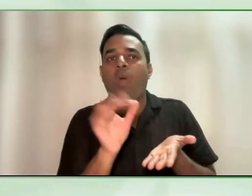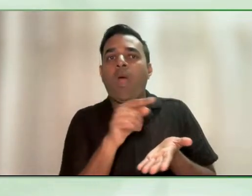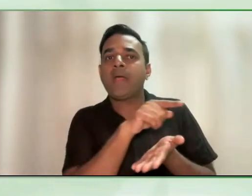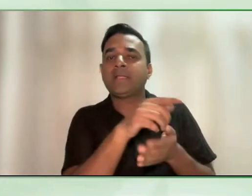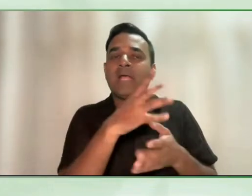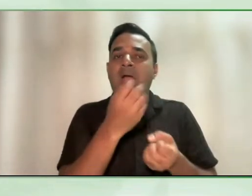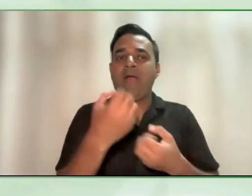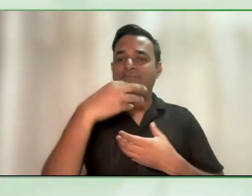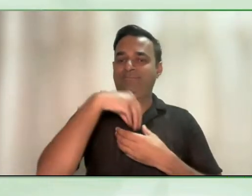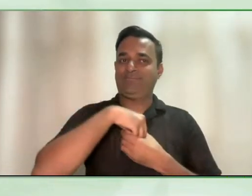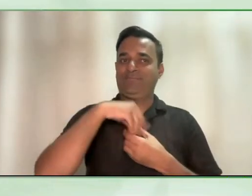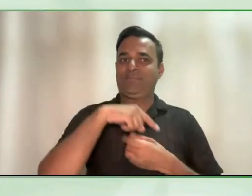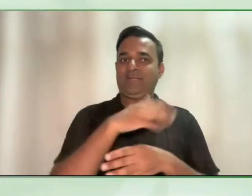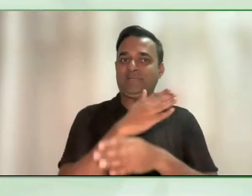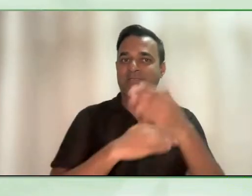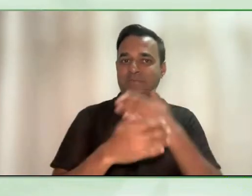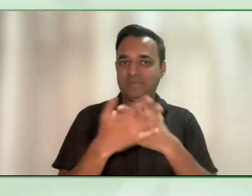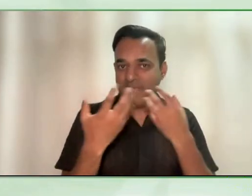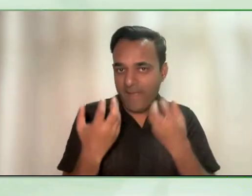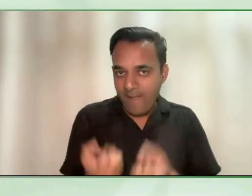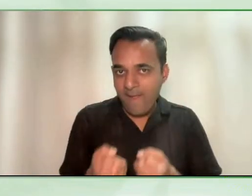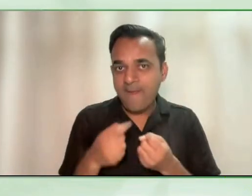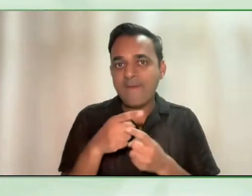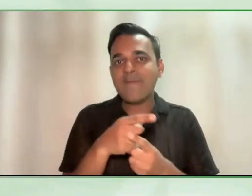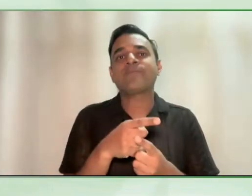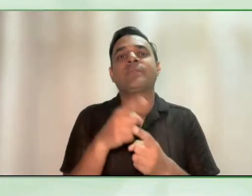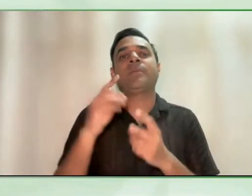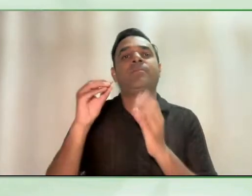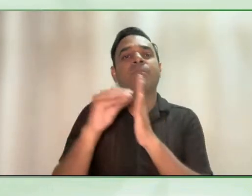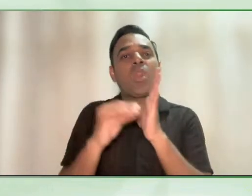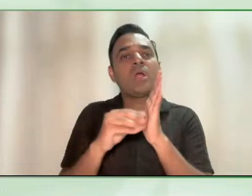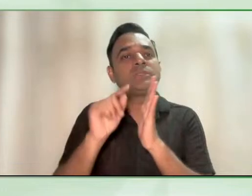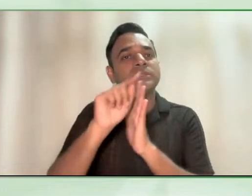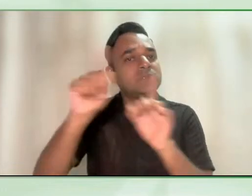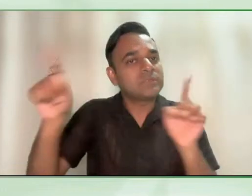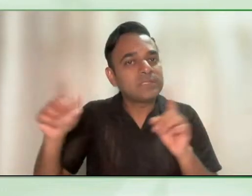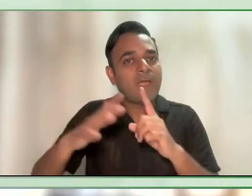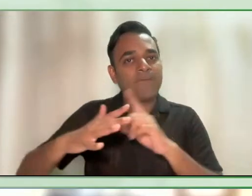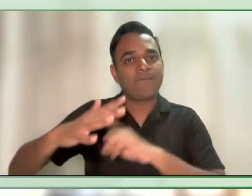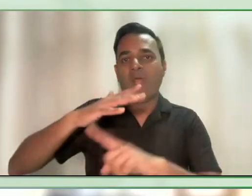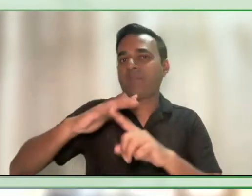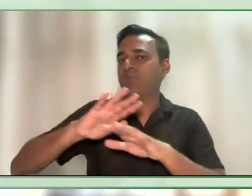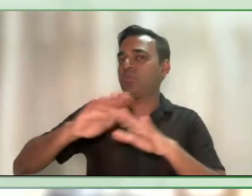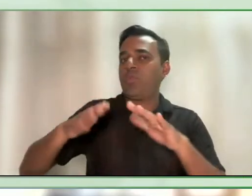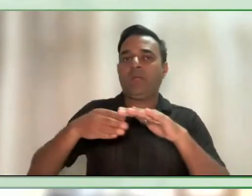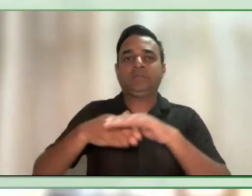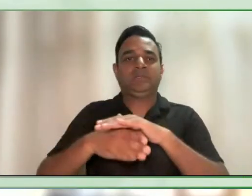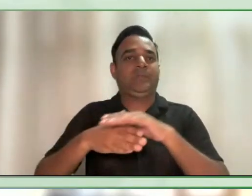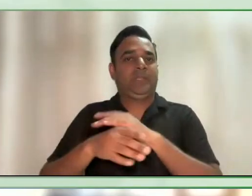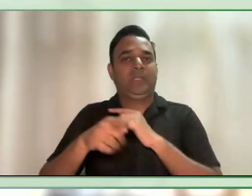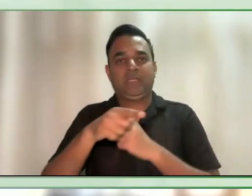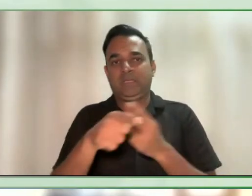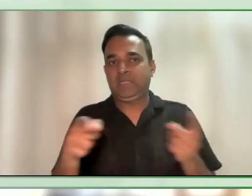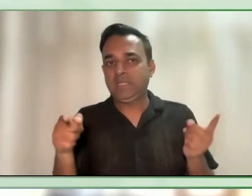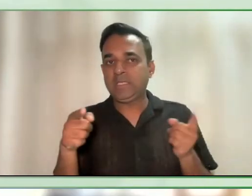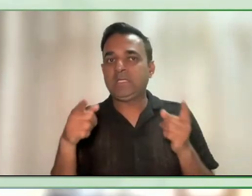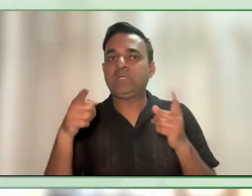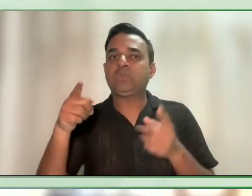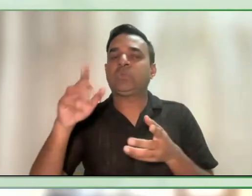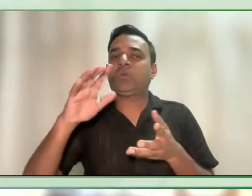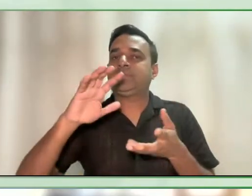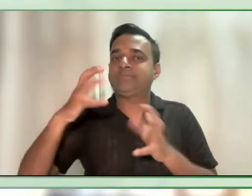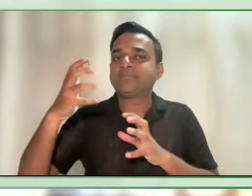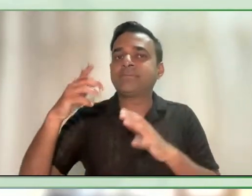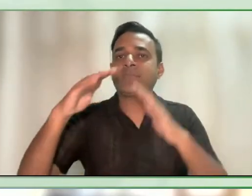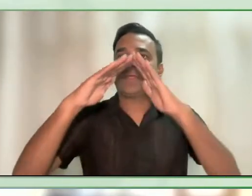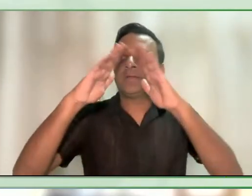them into a bad place, and it shows. Thank you. I think that puts it very, very clearly and